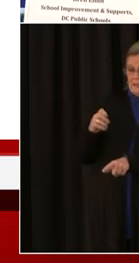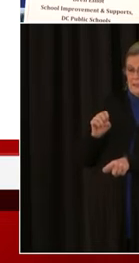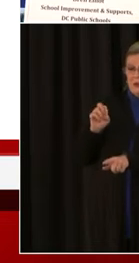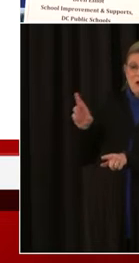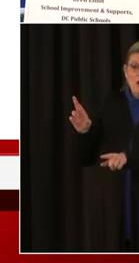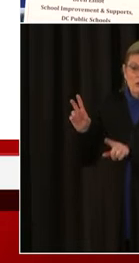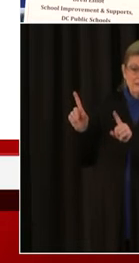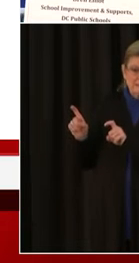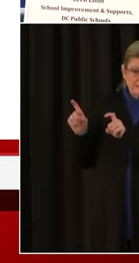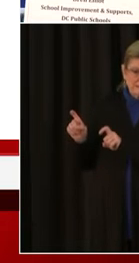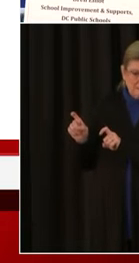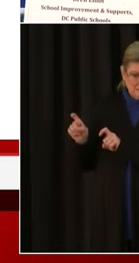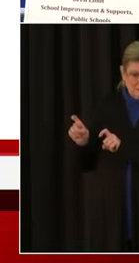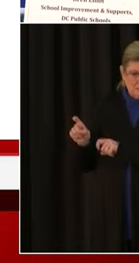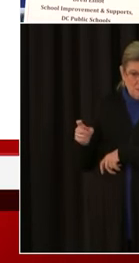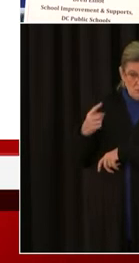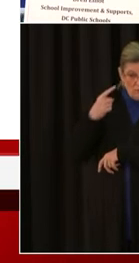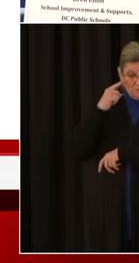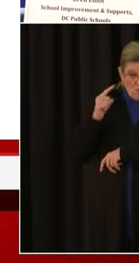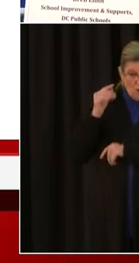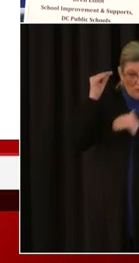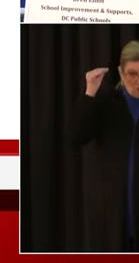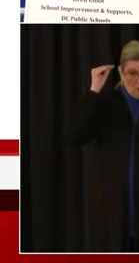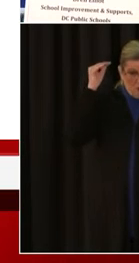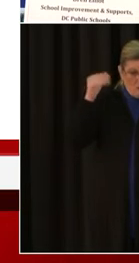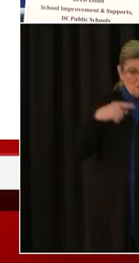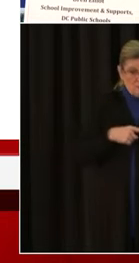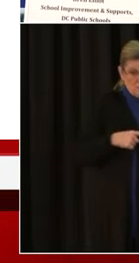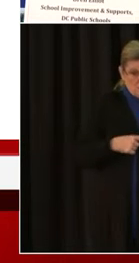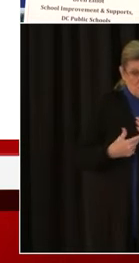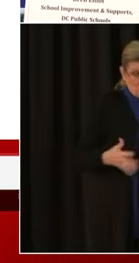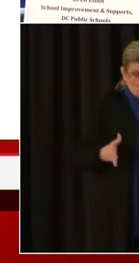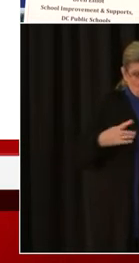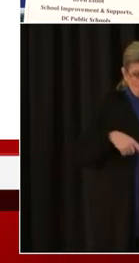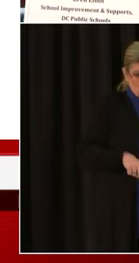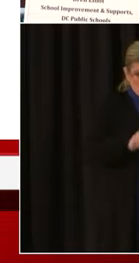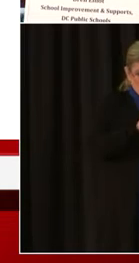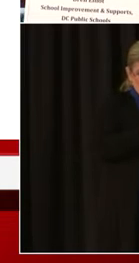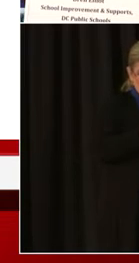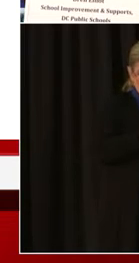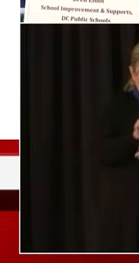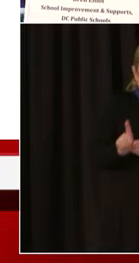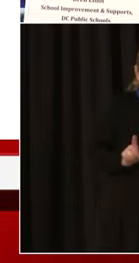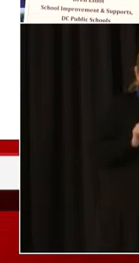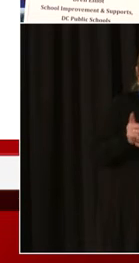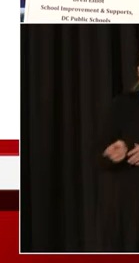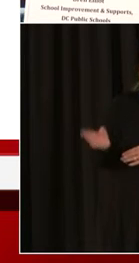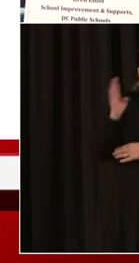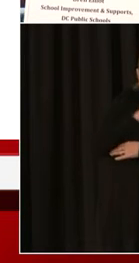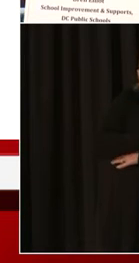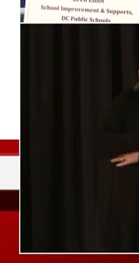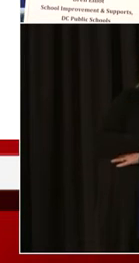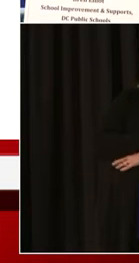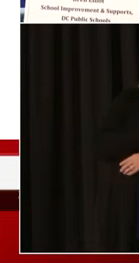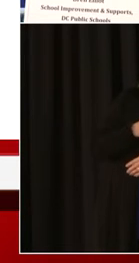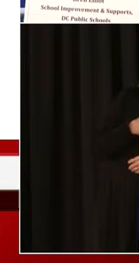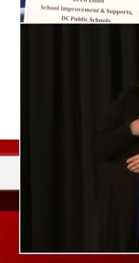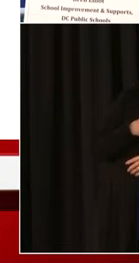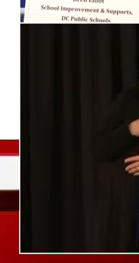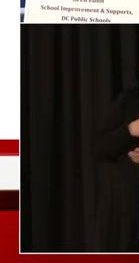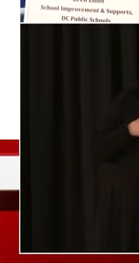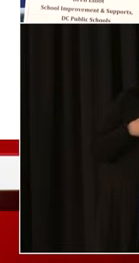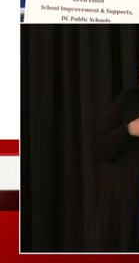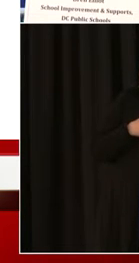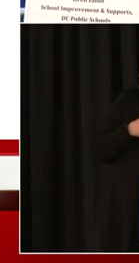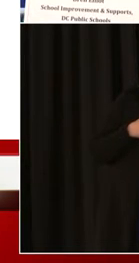For our adults that become symptomatic during the school day, they also have the option of having